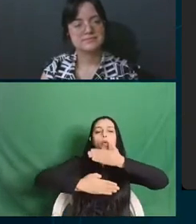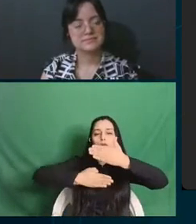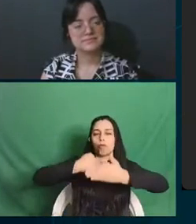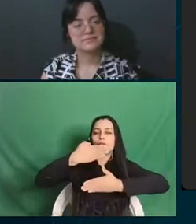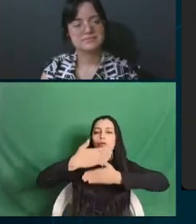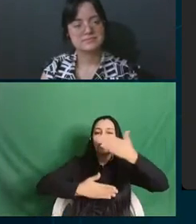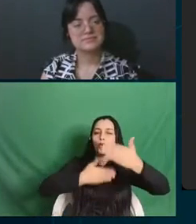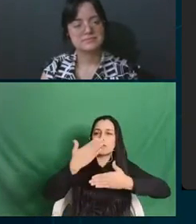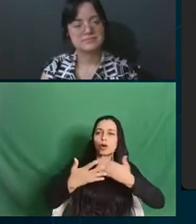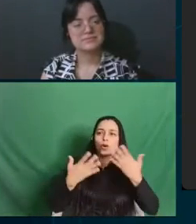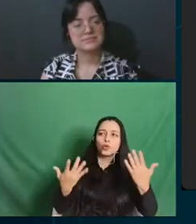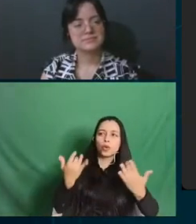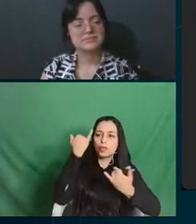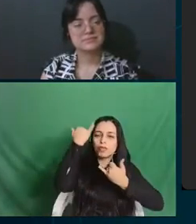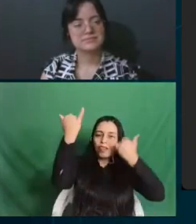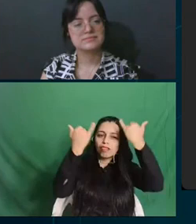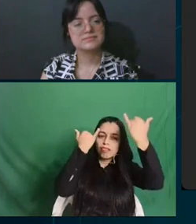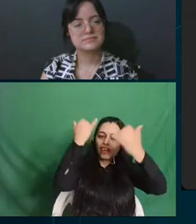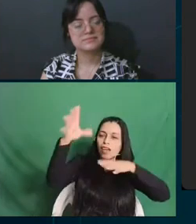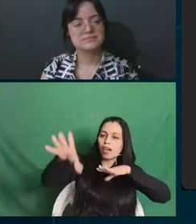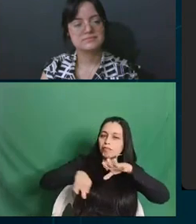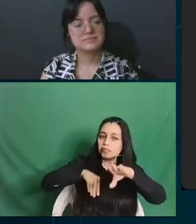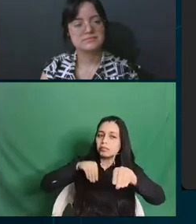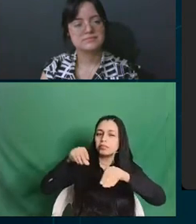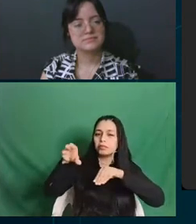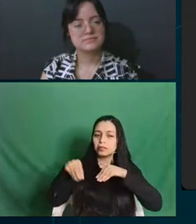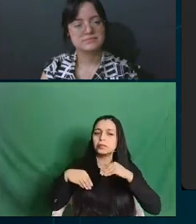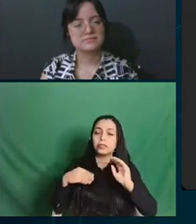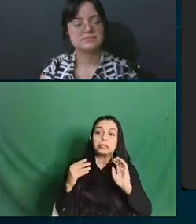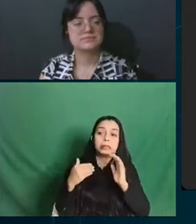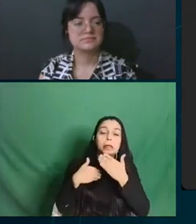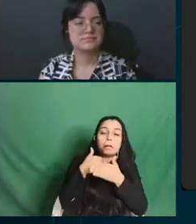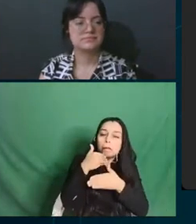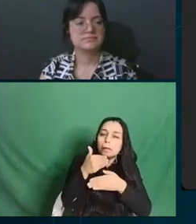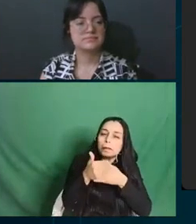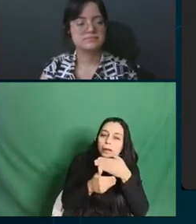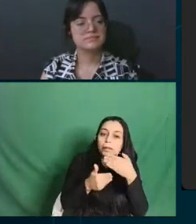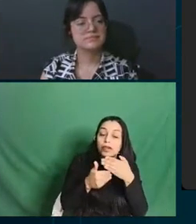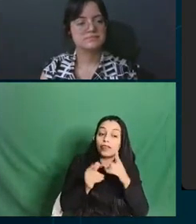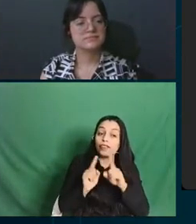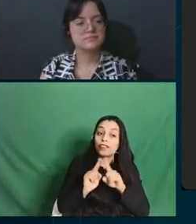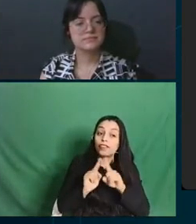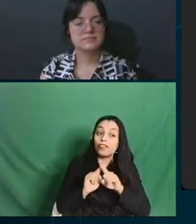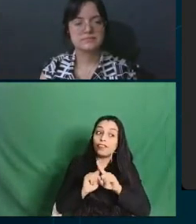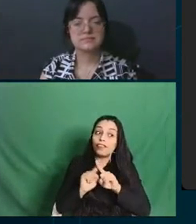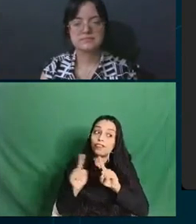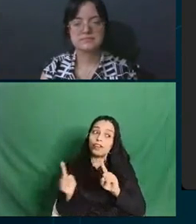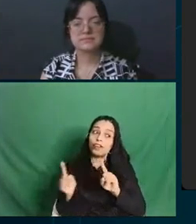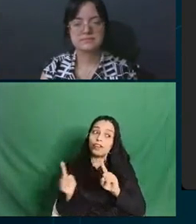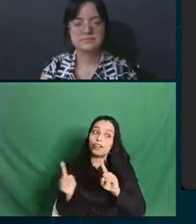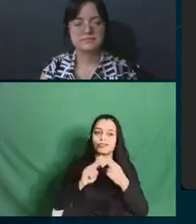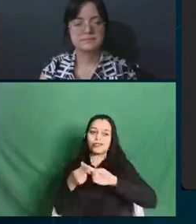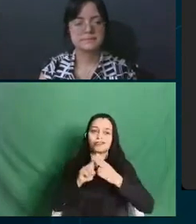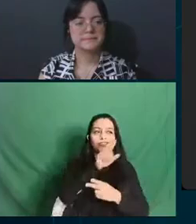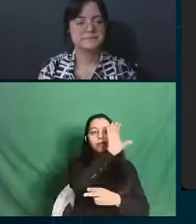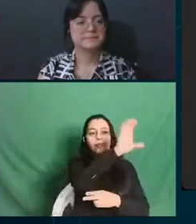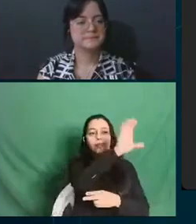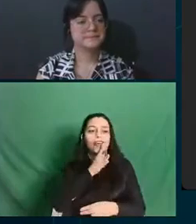still a great deal of confusion in the US as to the role of, say, the data scientist, the data engineer,